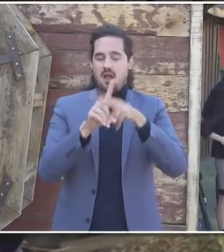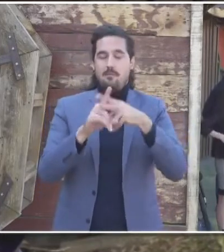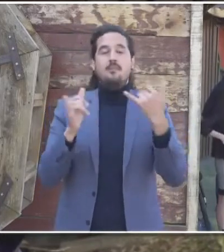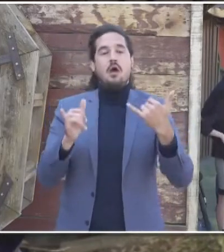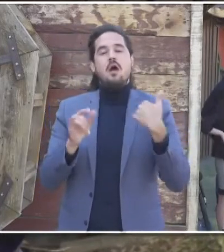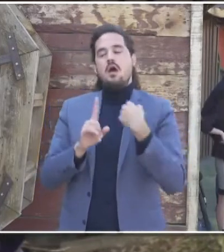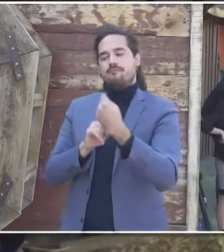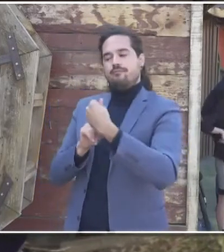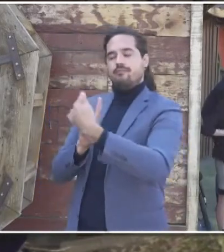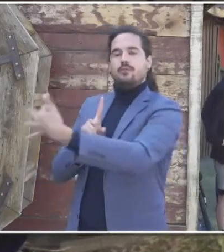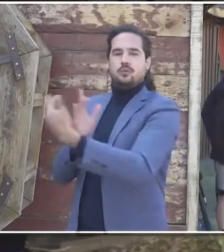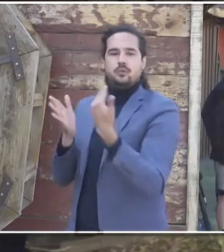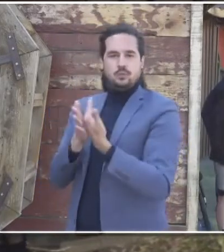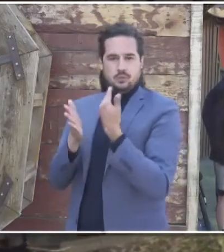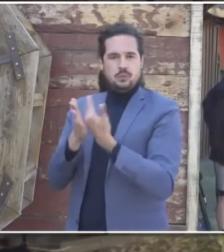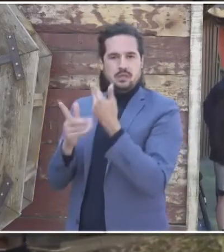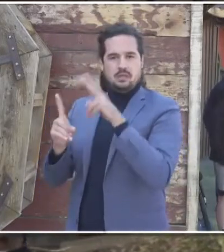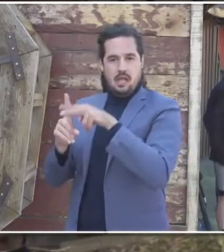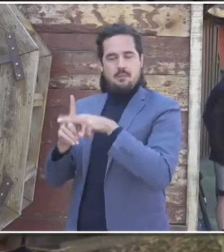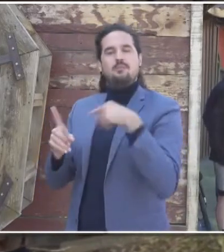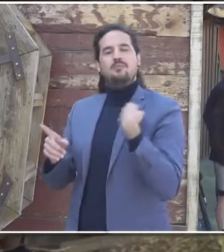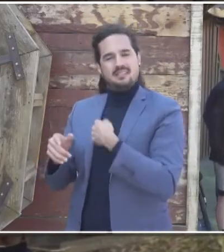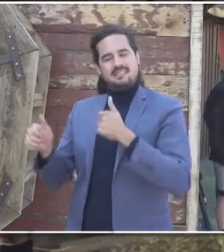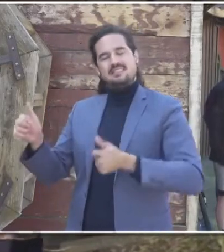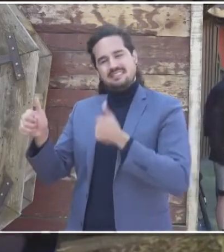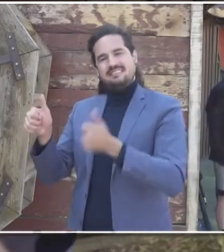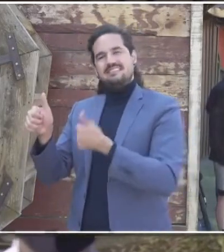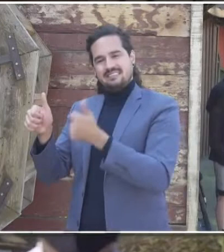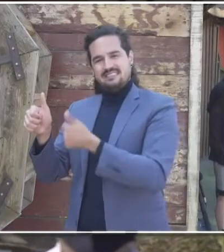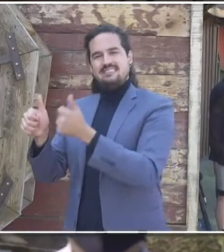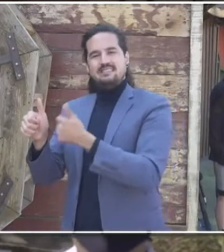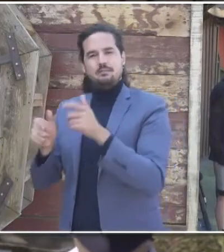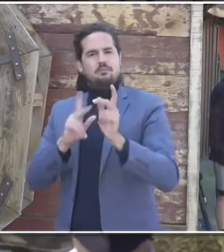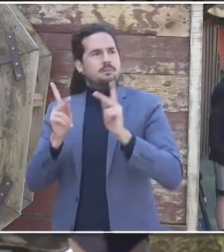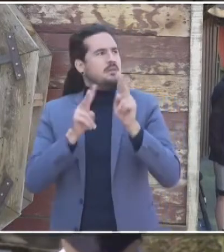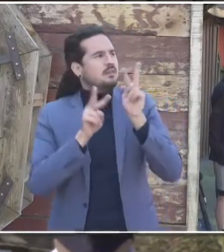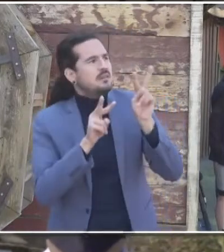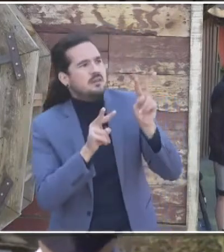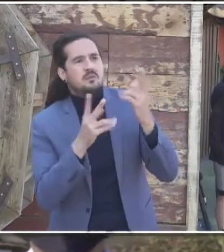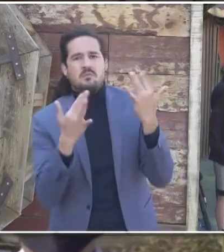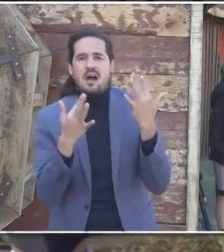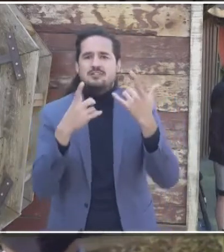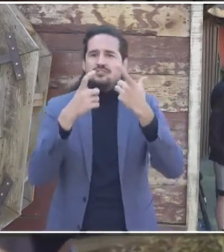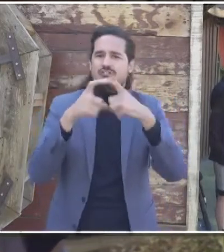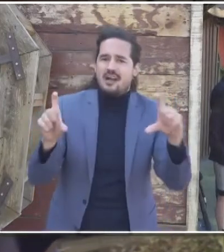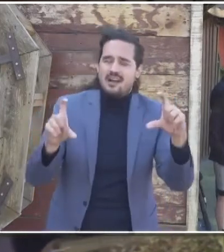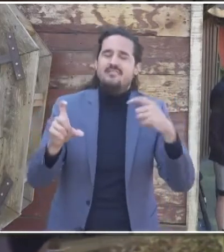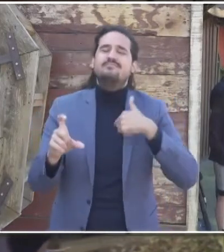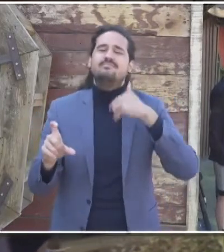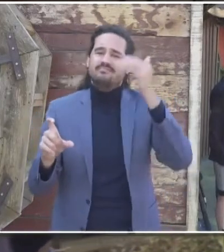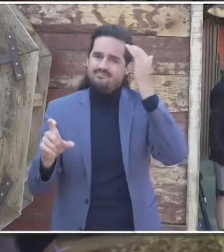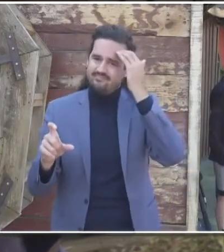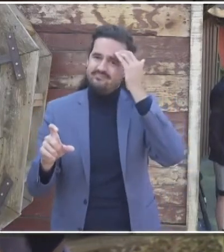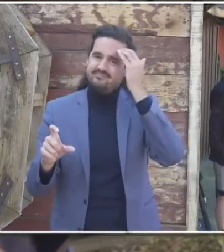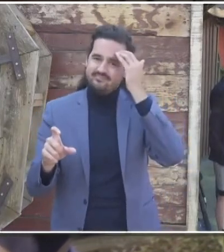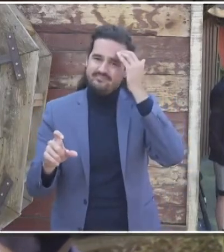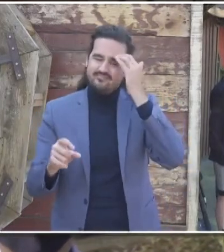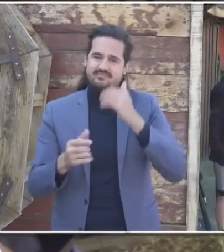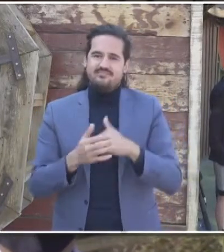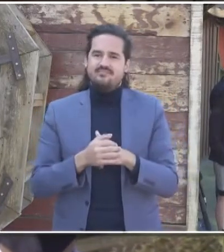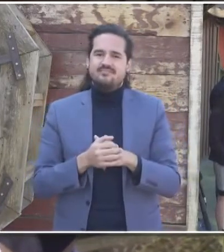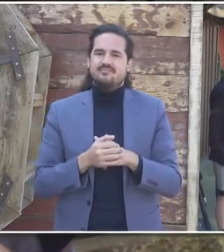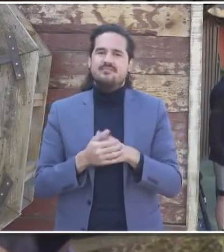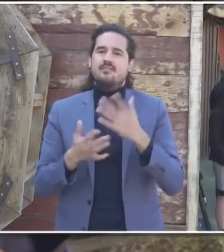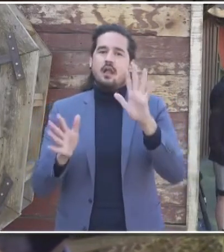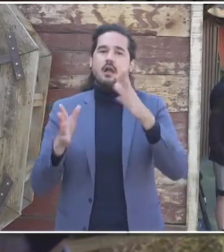are the ones you've cited as it relates to efficiently getting those checks out. But do not be naive that we have to do so in